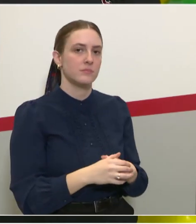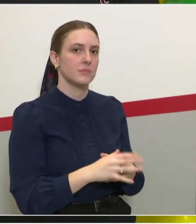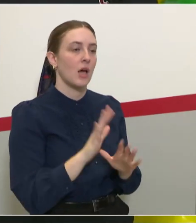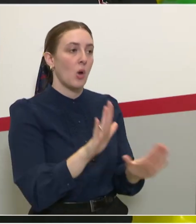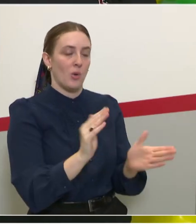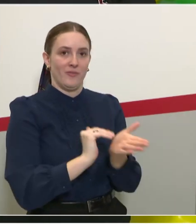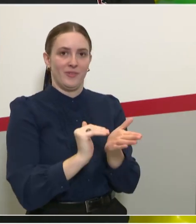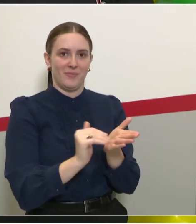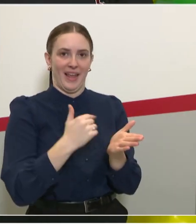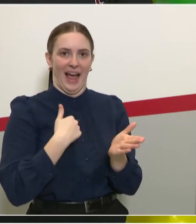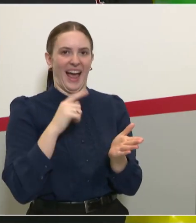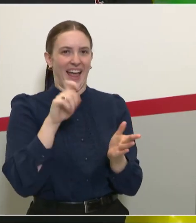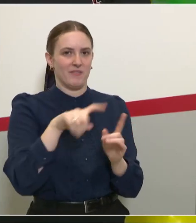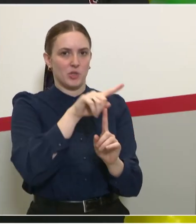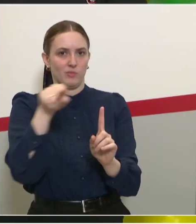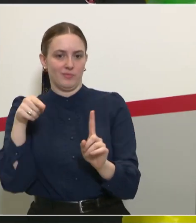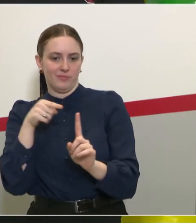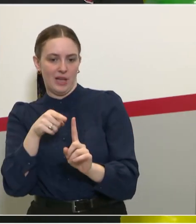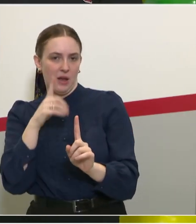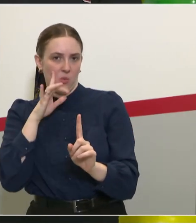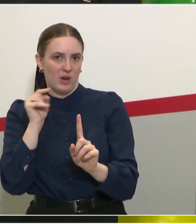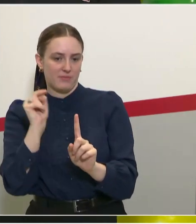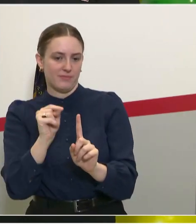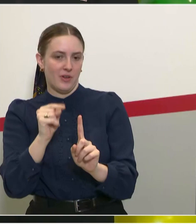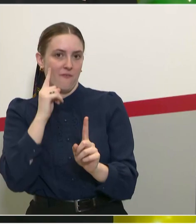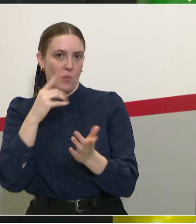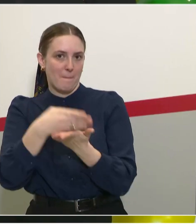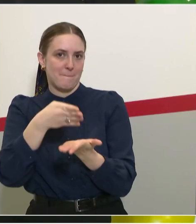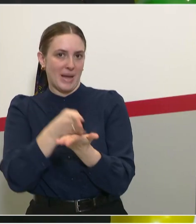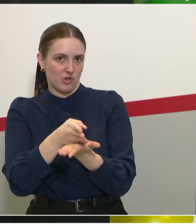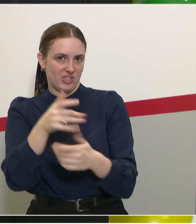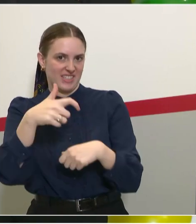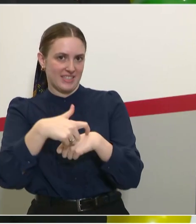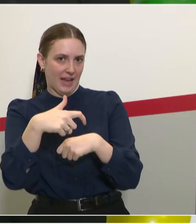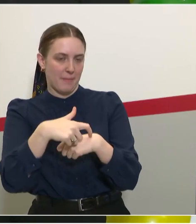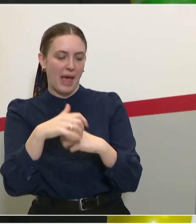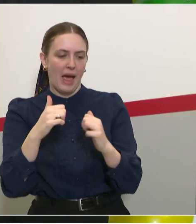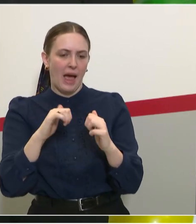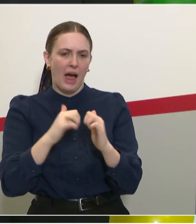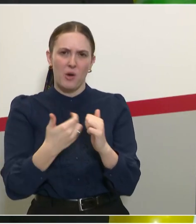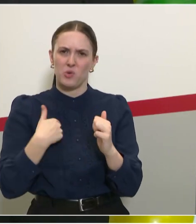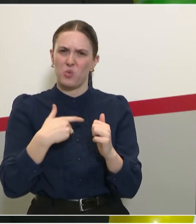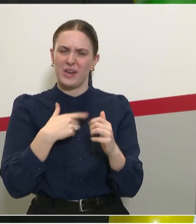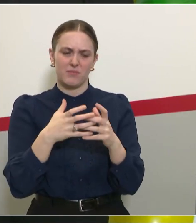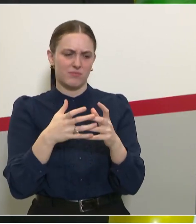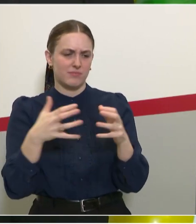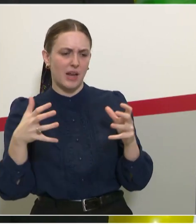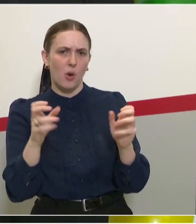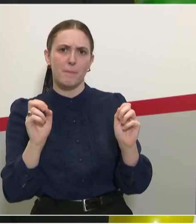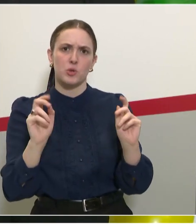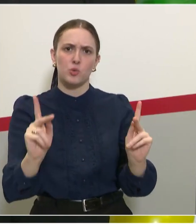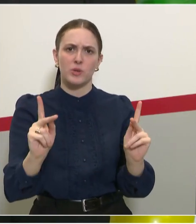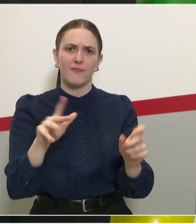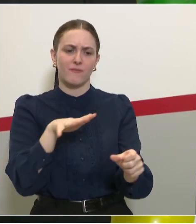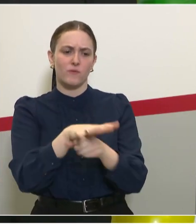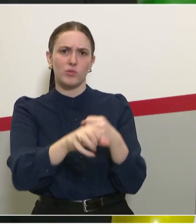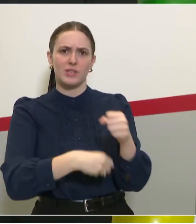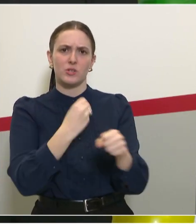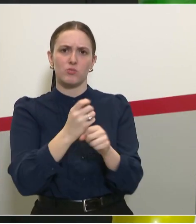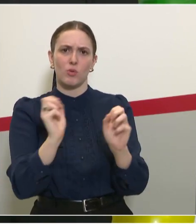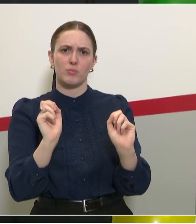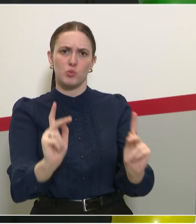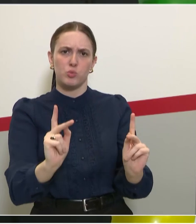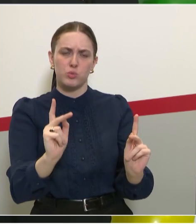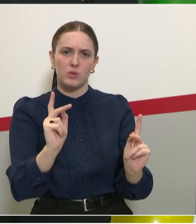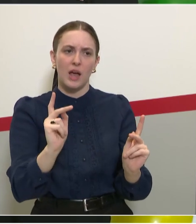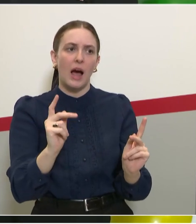Forgive me, I have to circle back. I want to zero in on budget season and how do we go about expanding opportunities, year-round opportunities